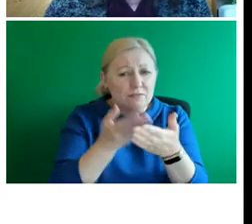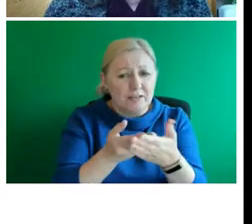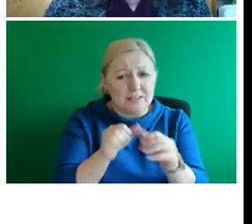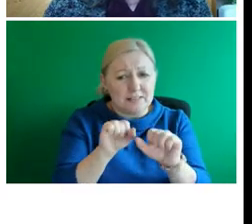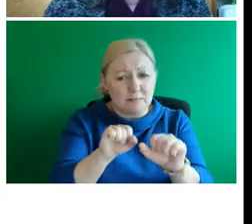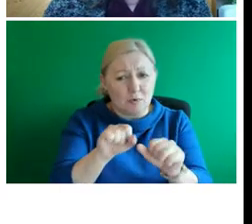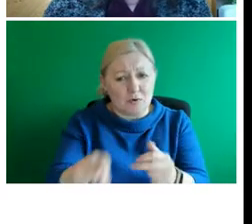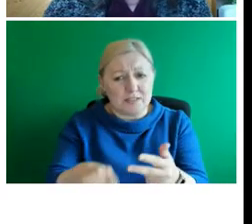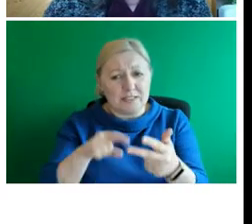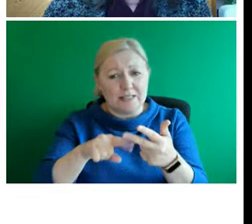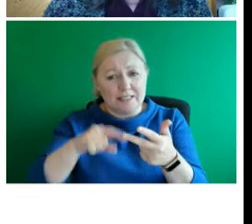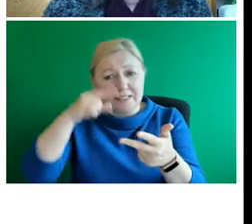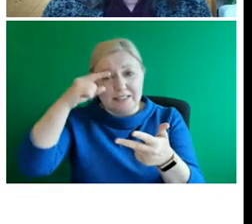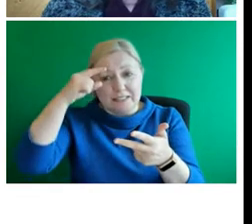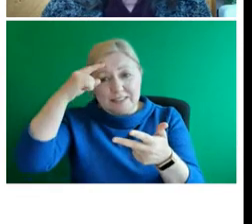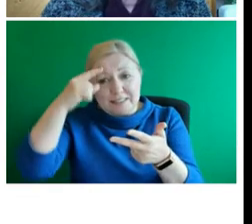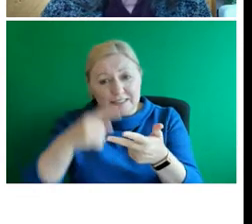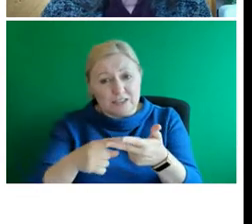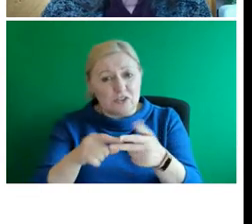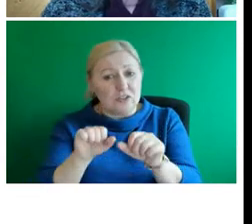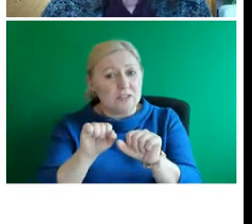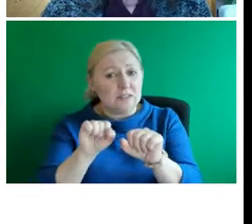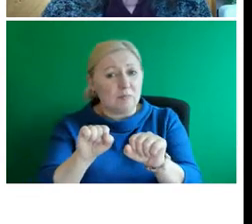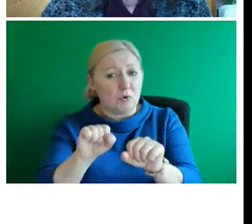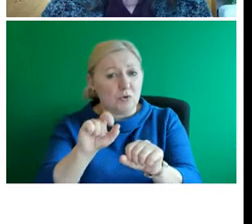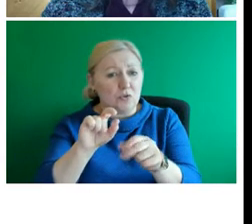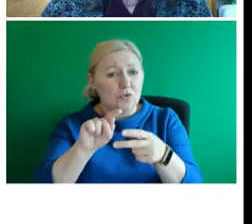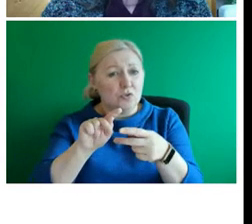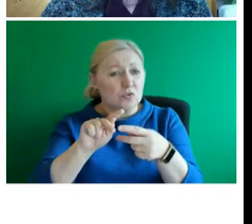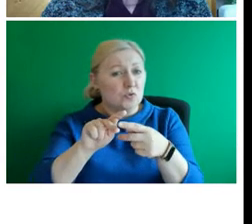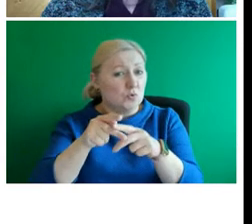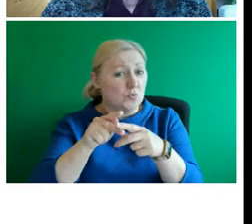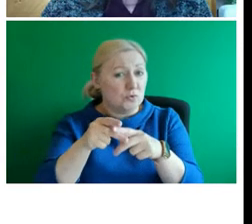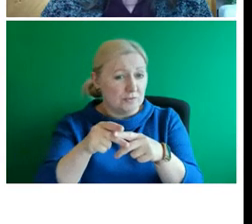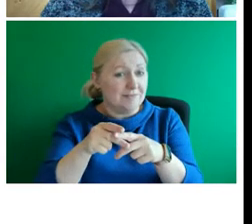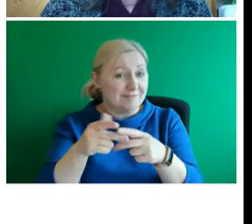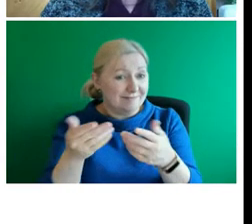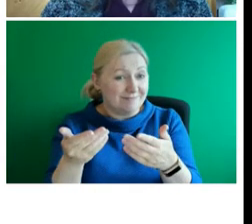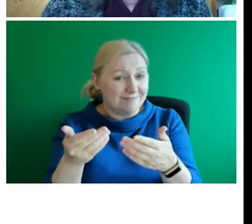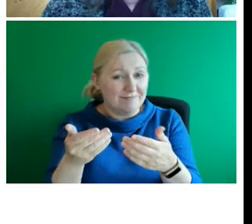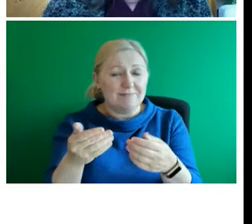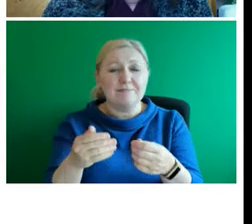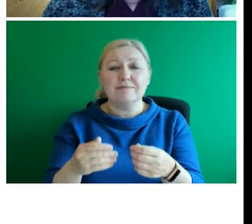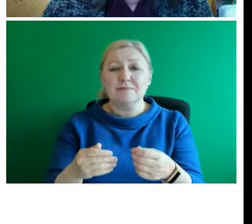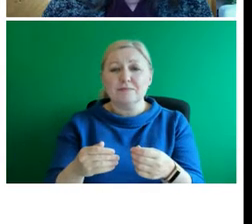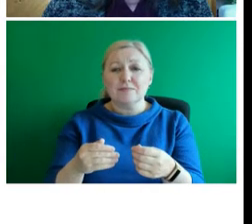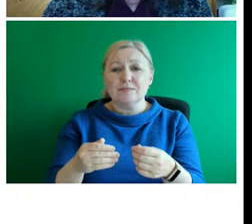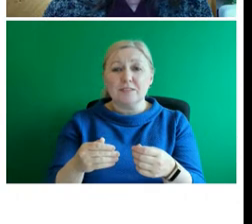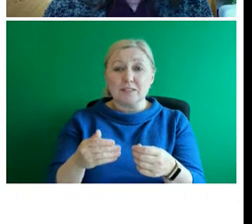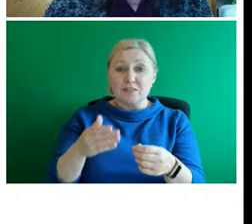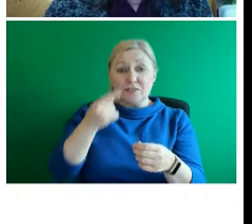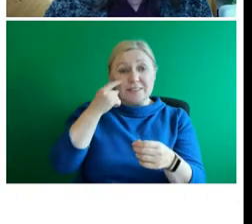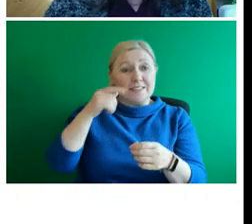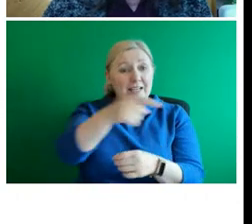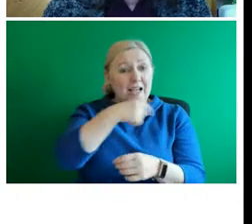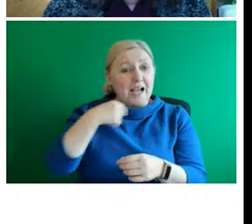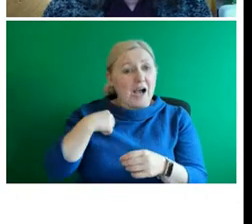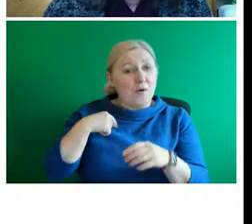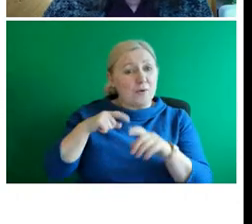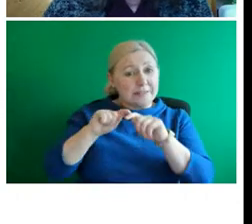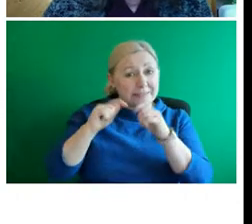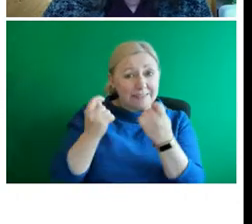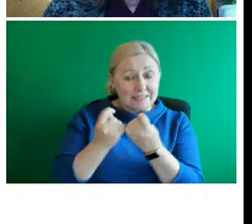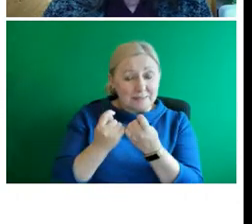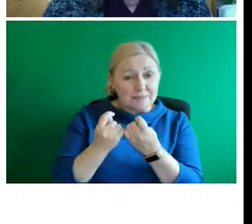just a moment. So looking at the rural memory clinic teams, we began working closely with the